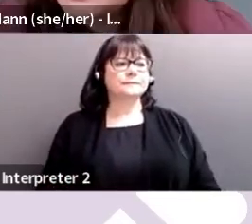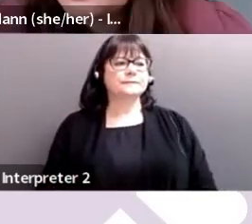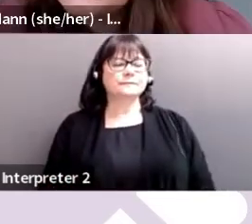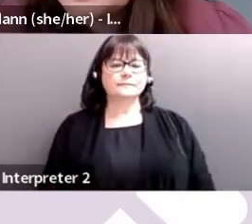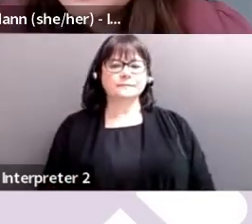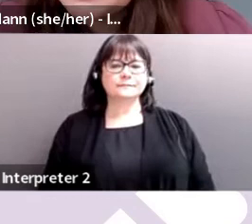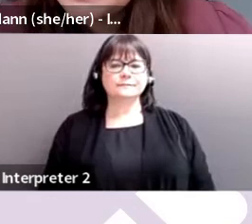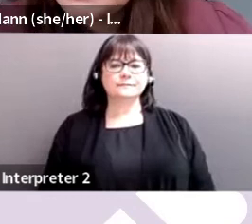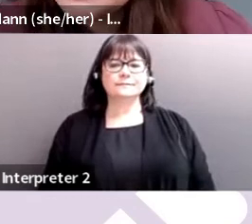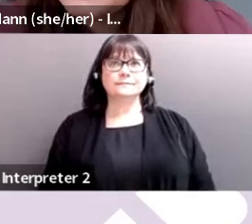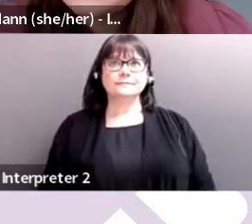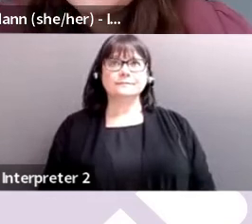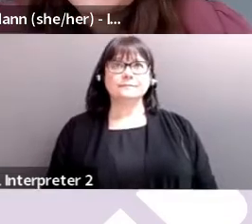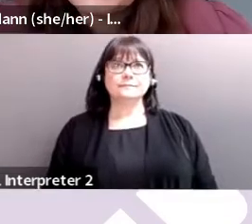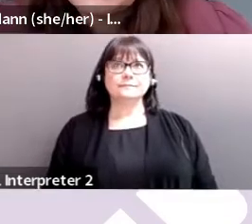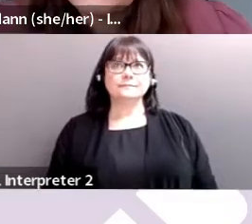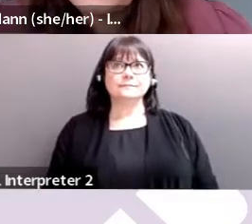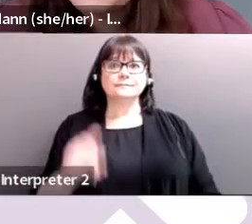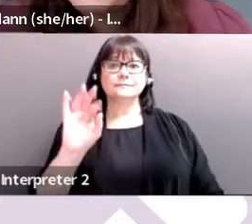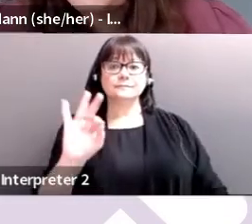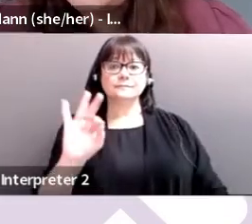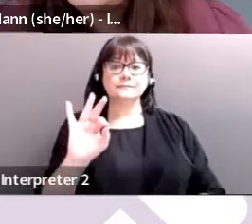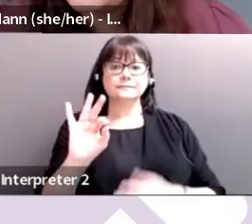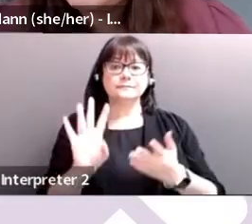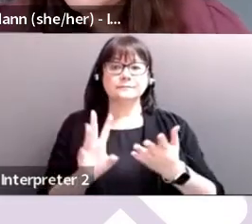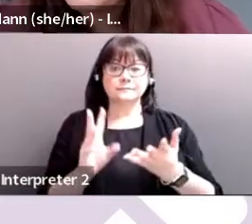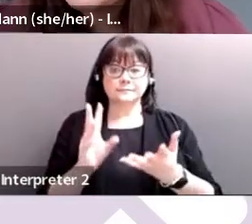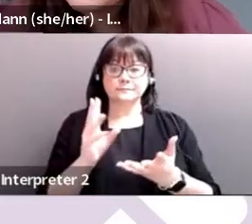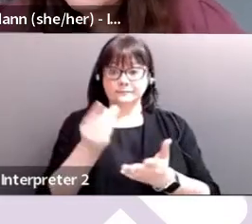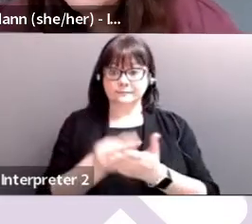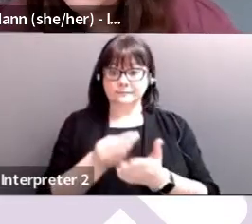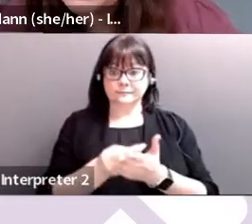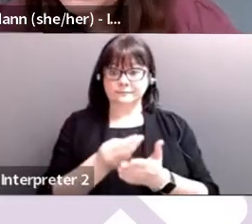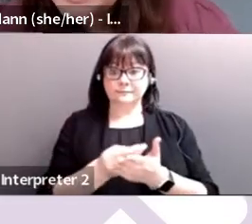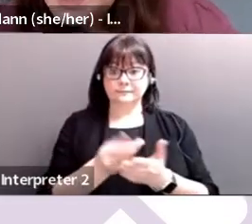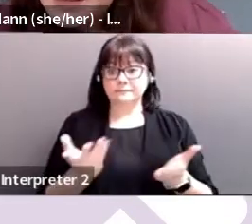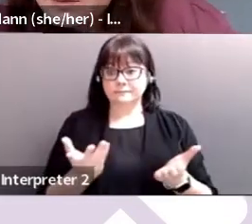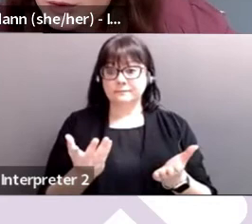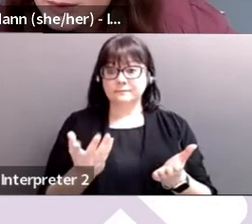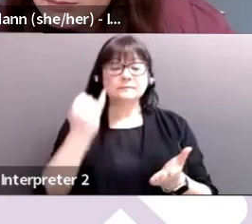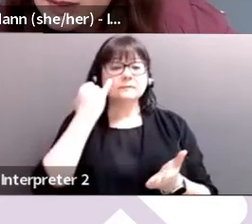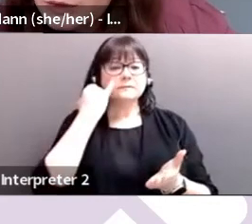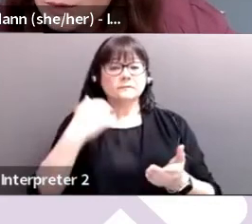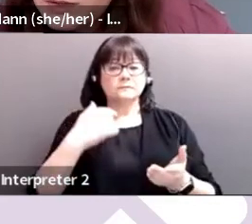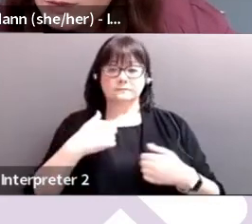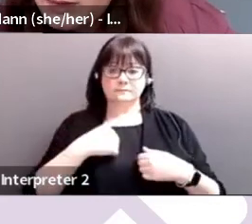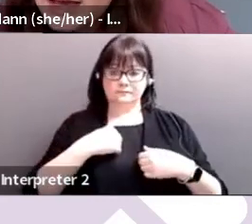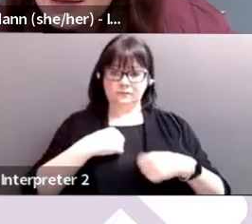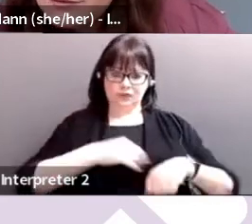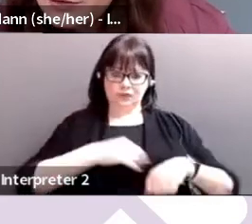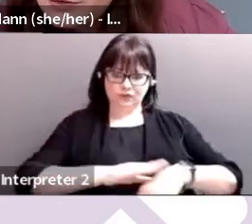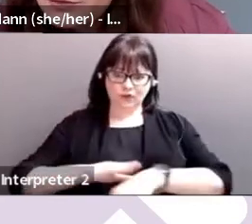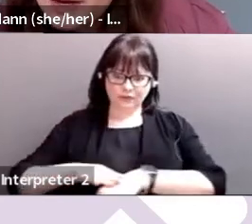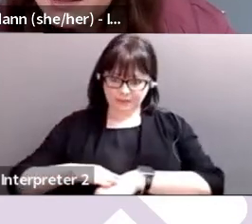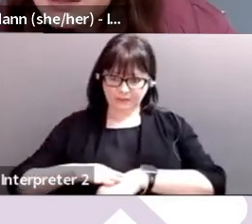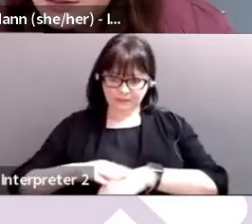Okay, so if money is coming into your incorporation from some consultancy work at the moment, but you want to apply